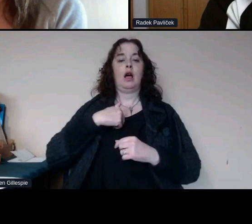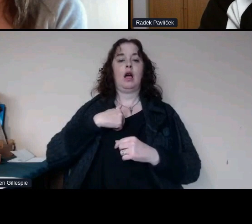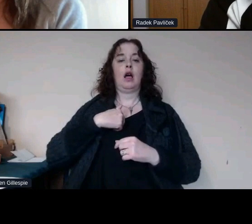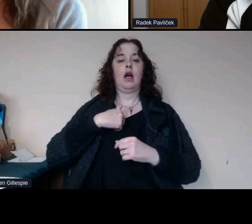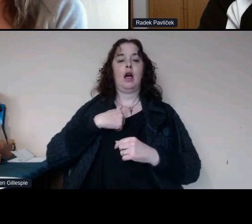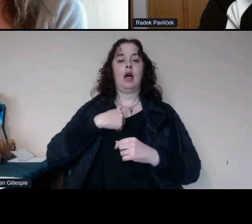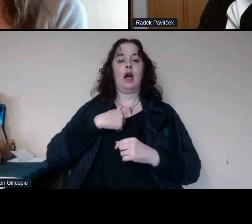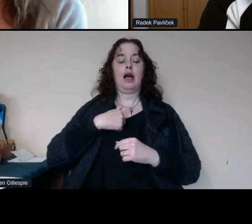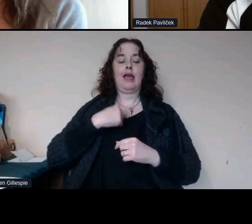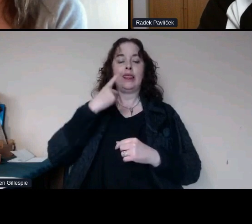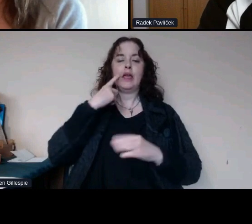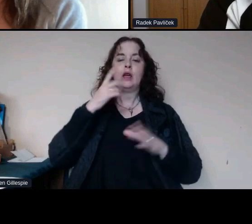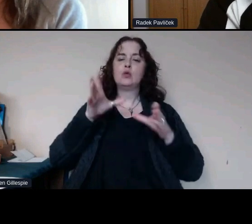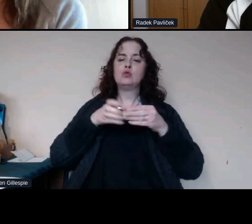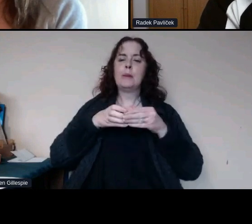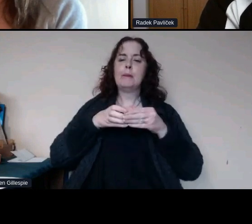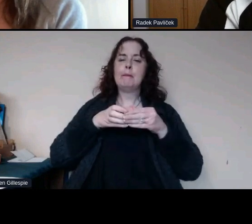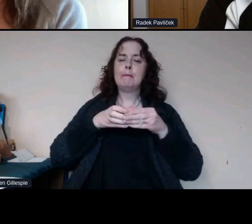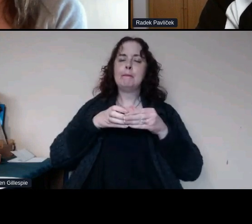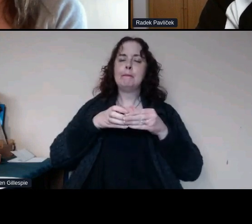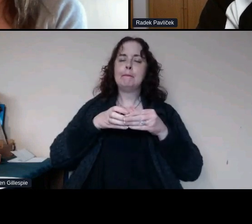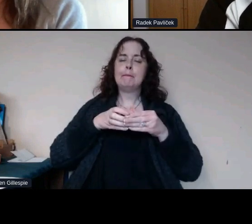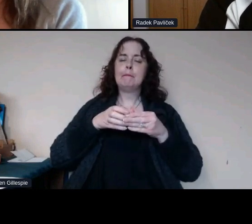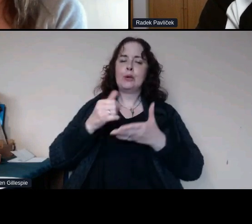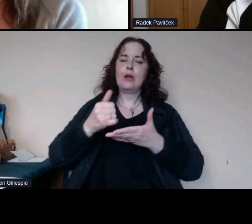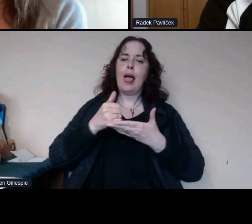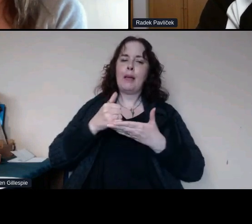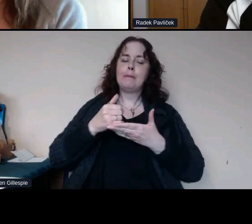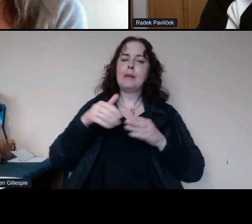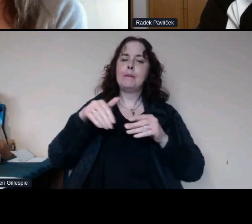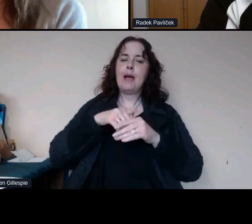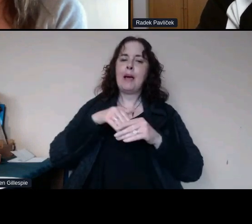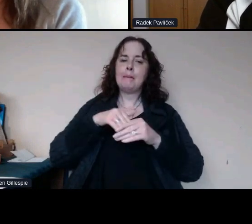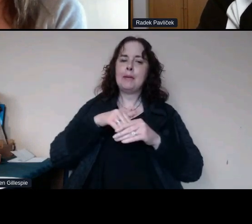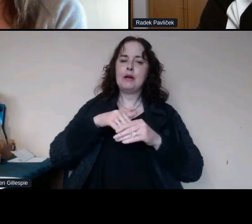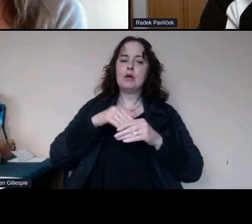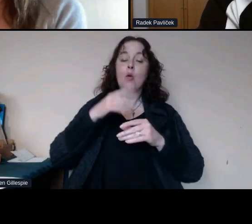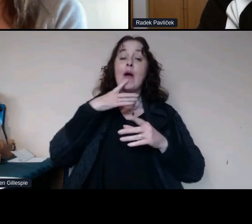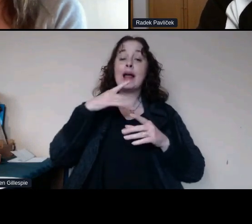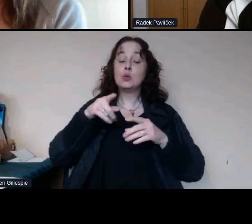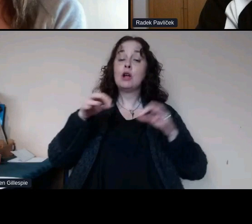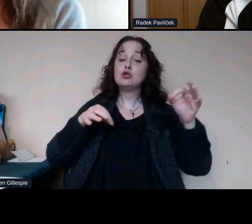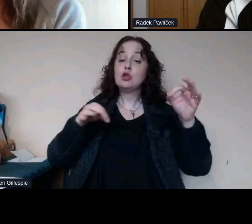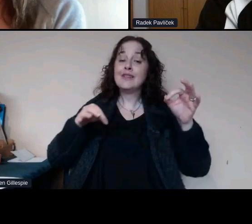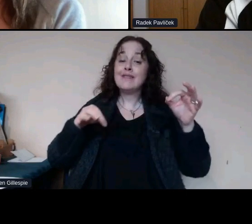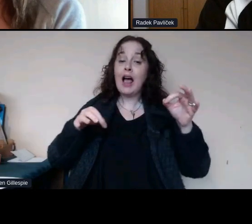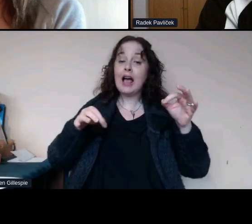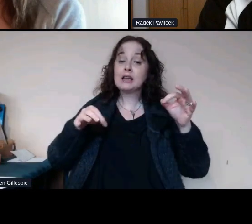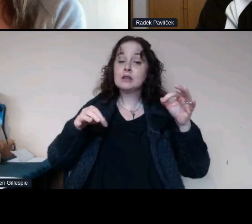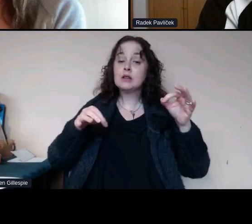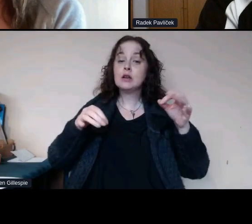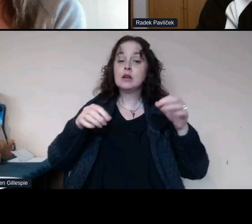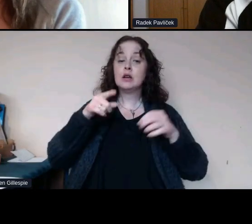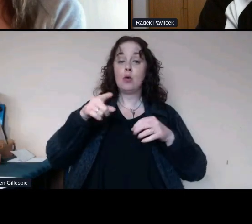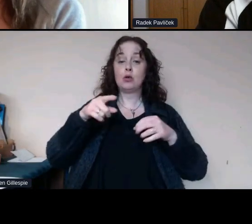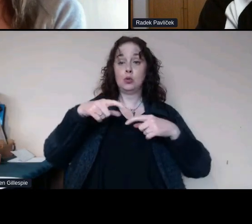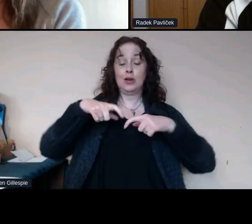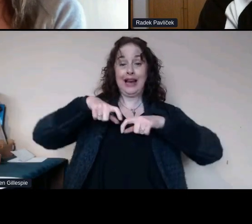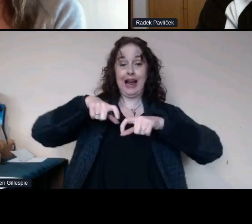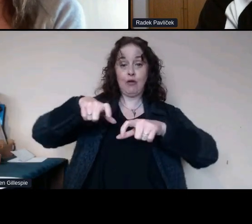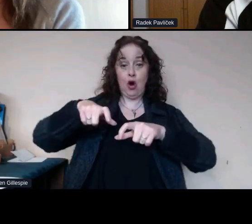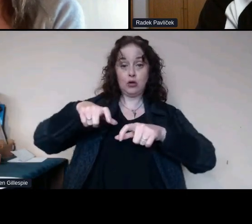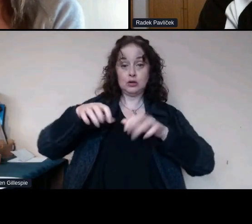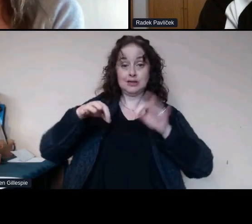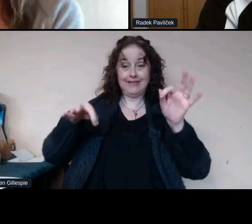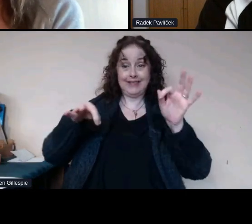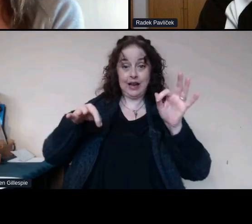of becoming a member, and once you are certified and you want to keep your certification, is